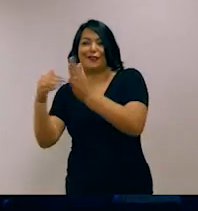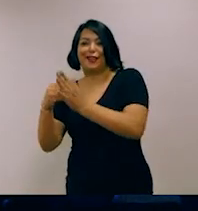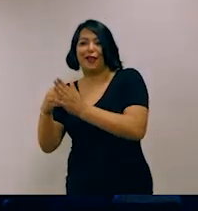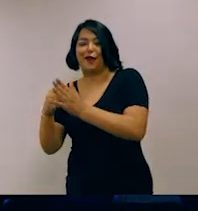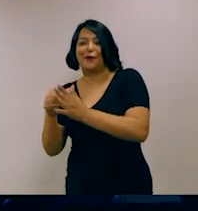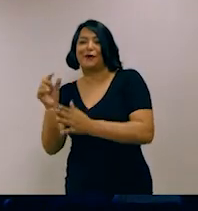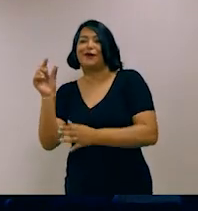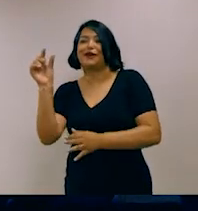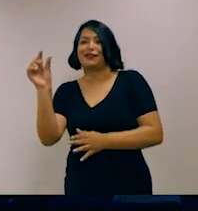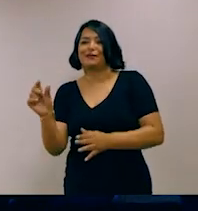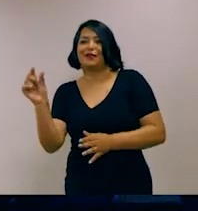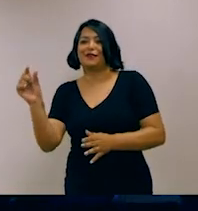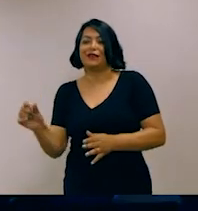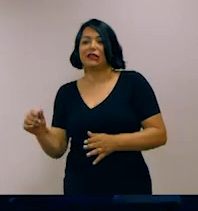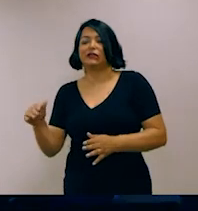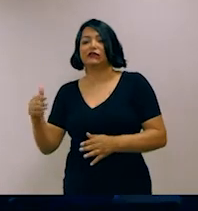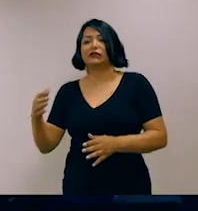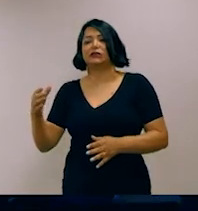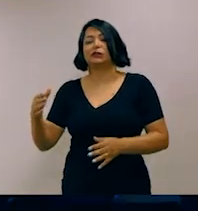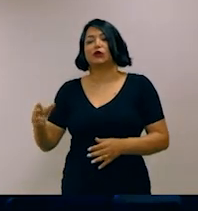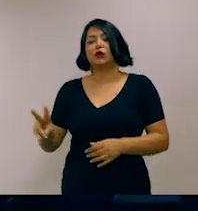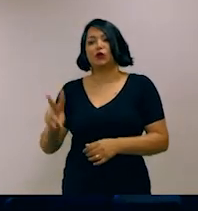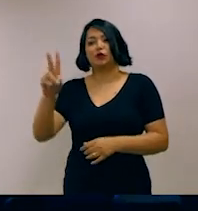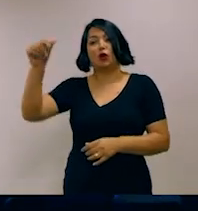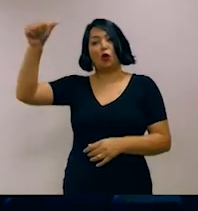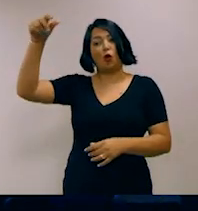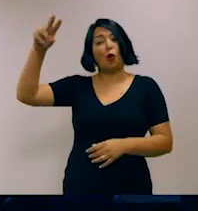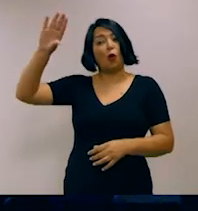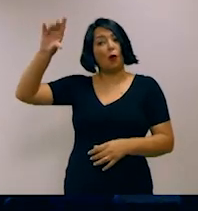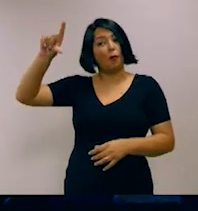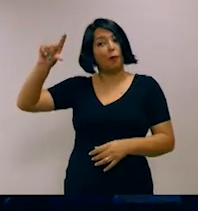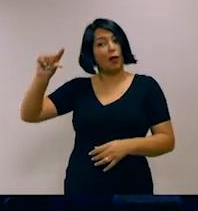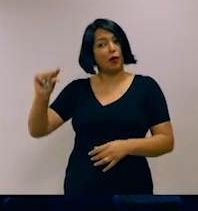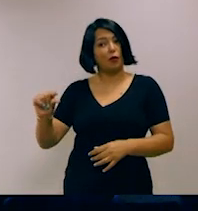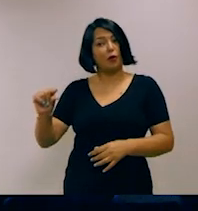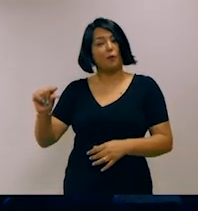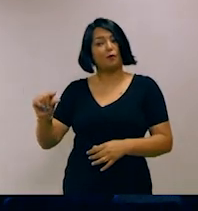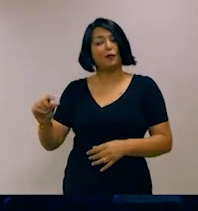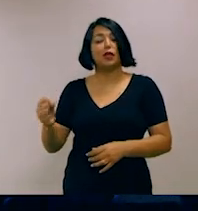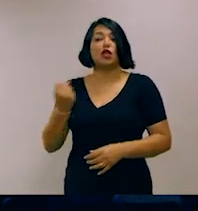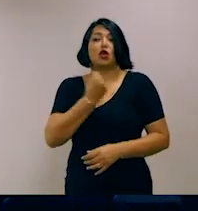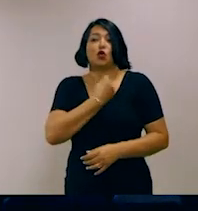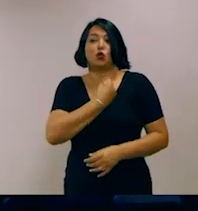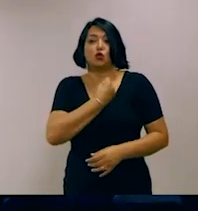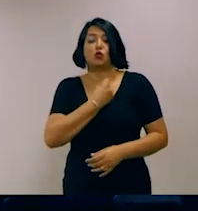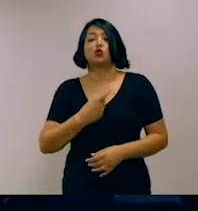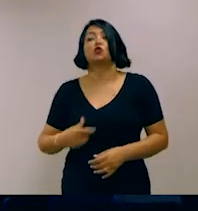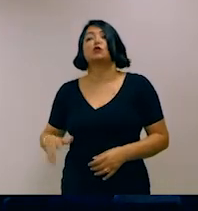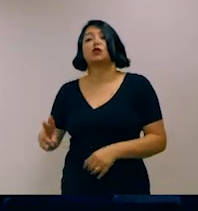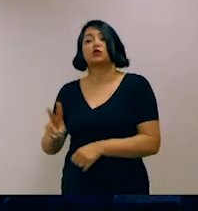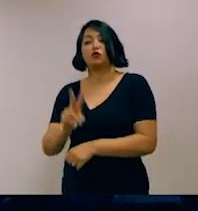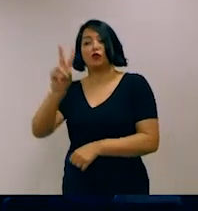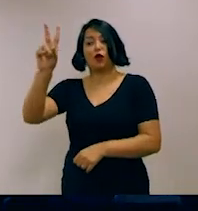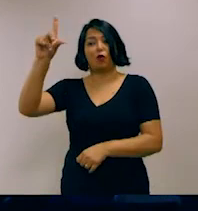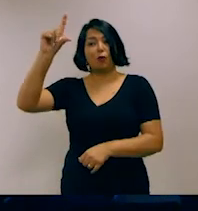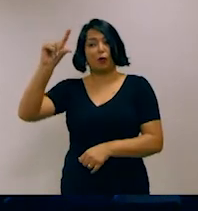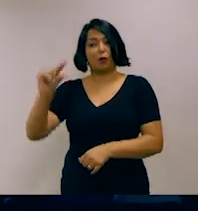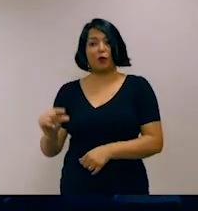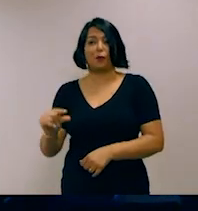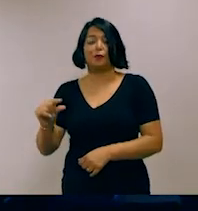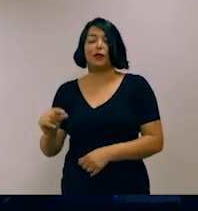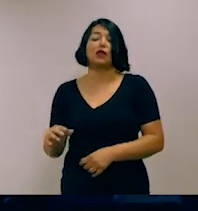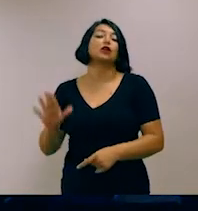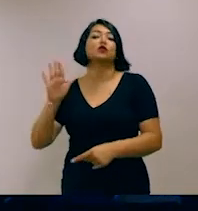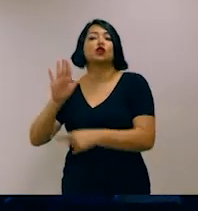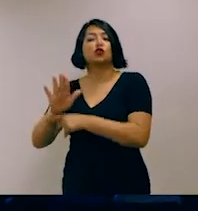And this was a homemade solution. It was a homemade solution. At least we didn't find the solution. But for this